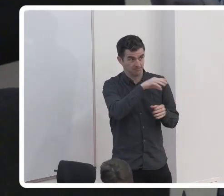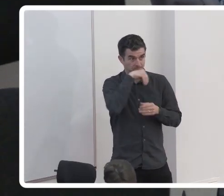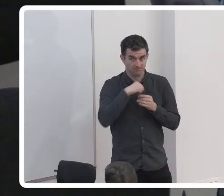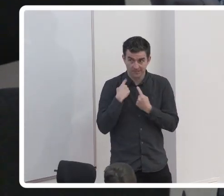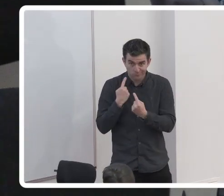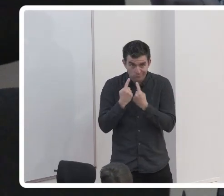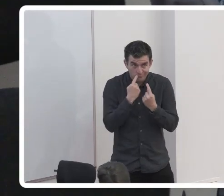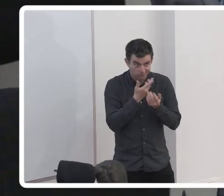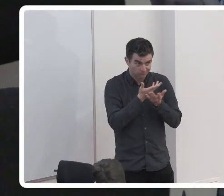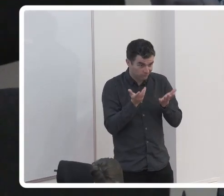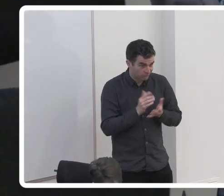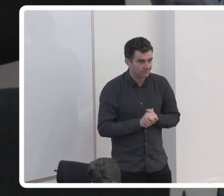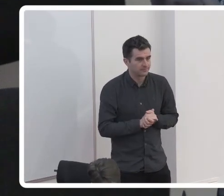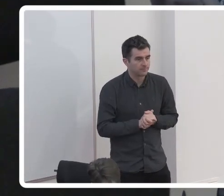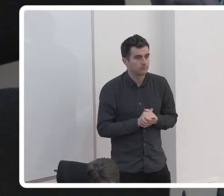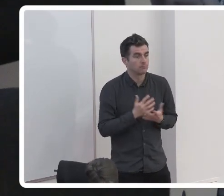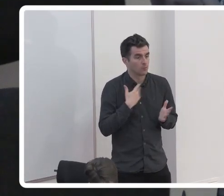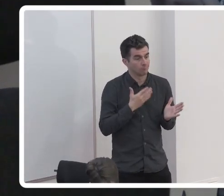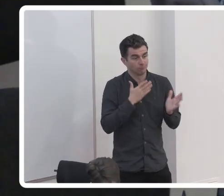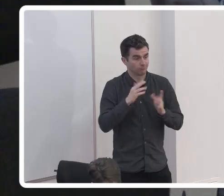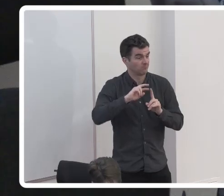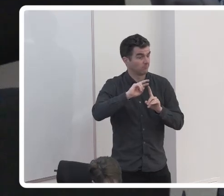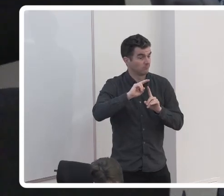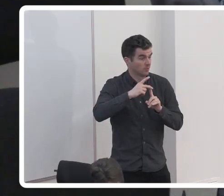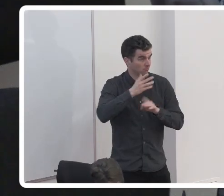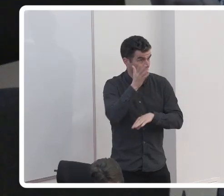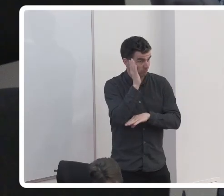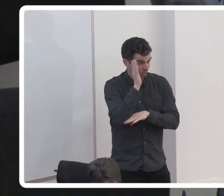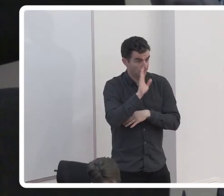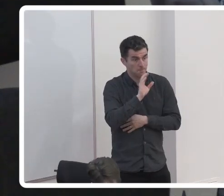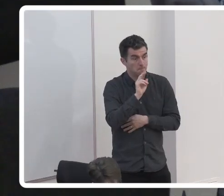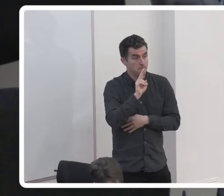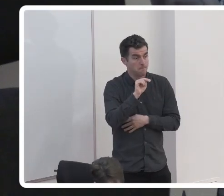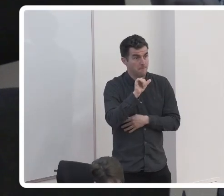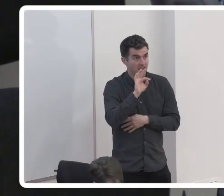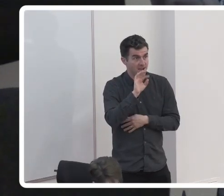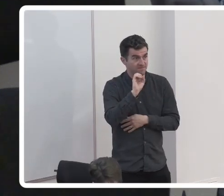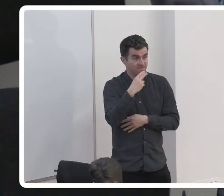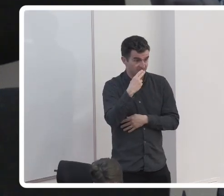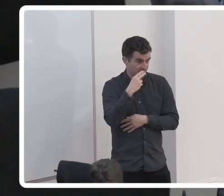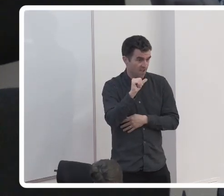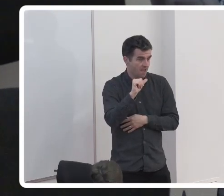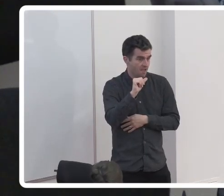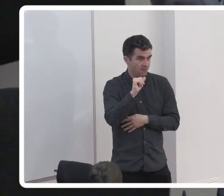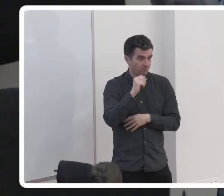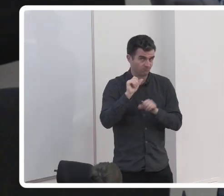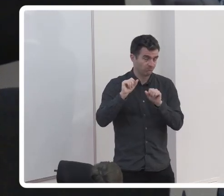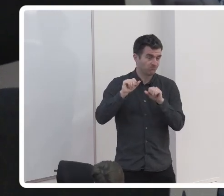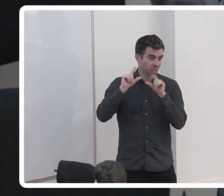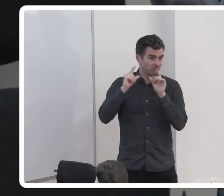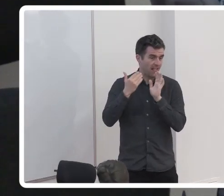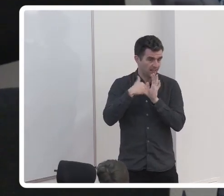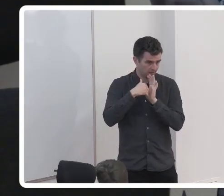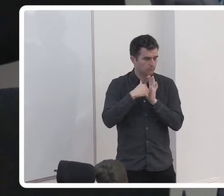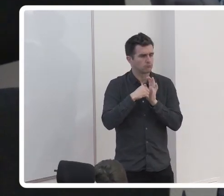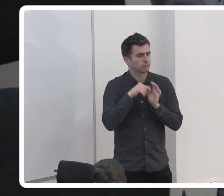Benasha Yakubi is a civic society and human rights activist and a founder of the organization of RIAB